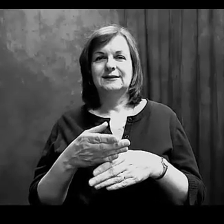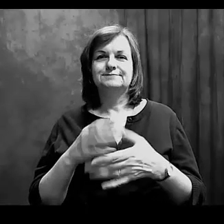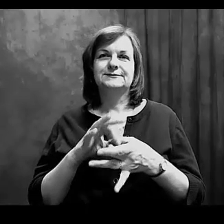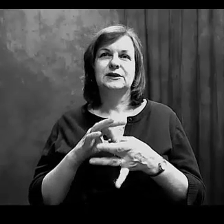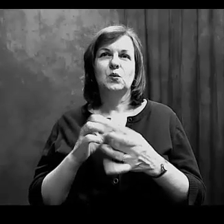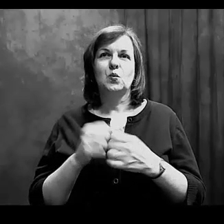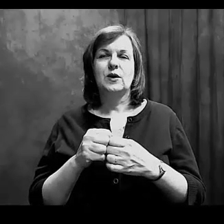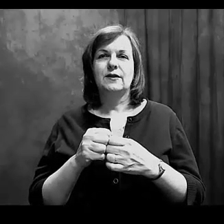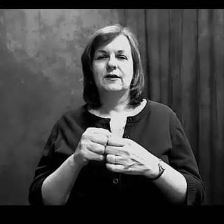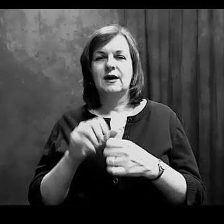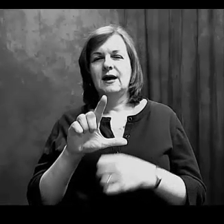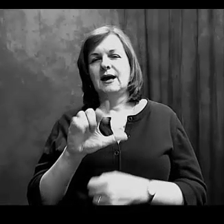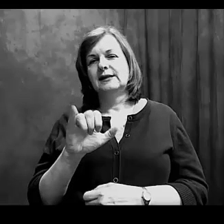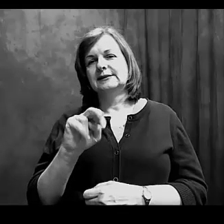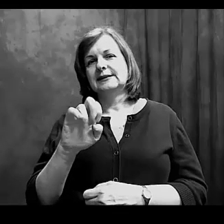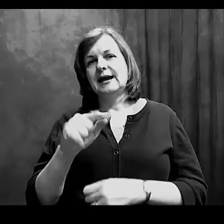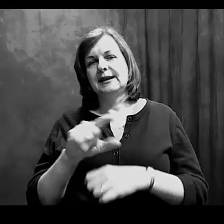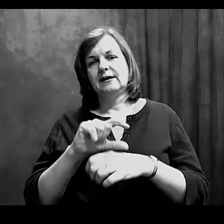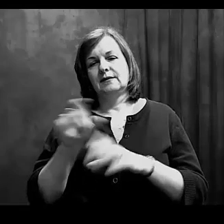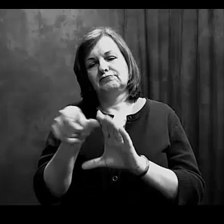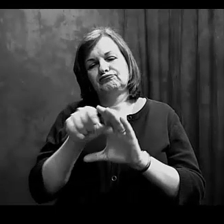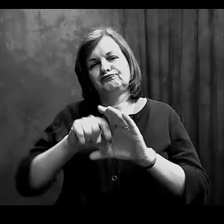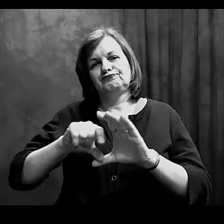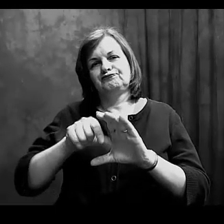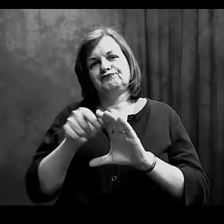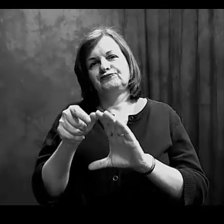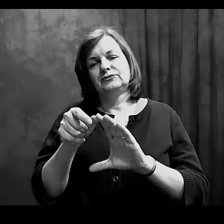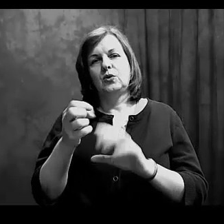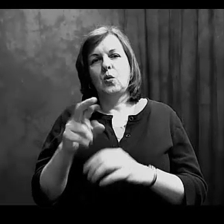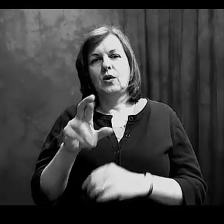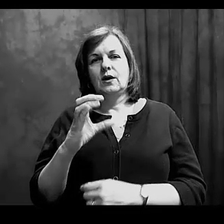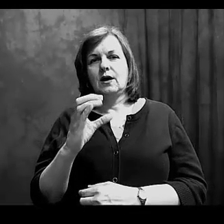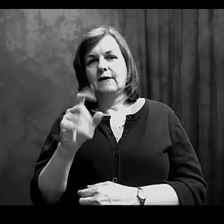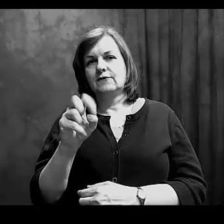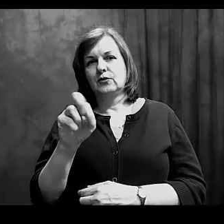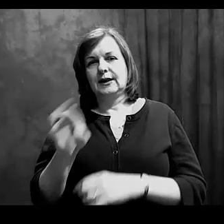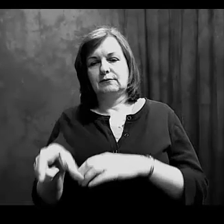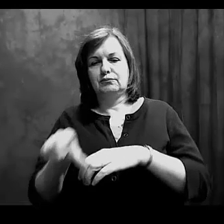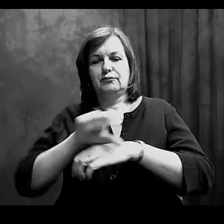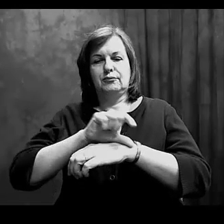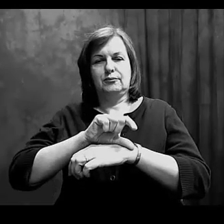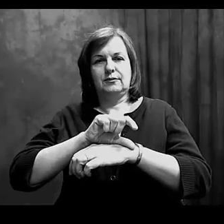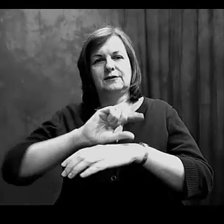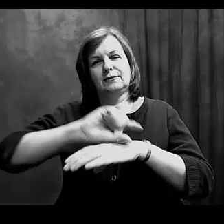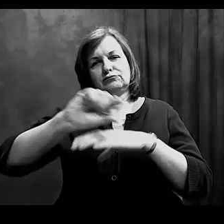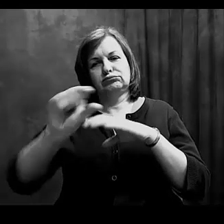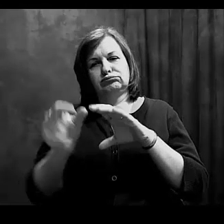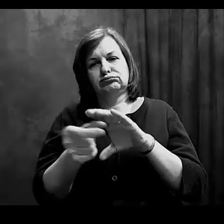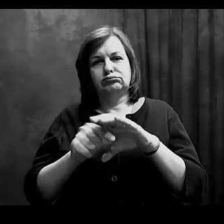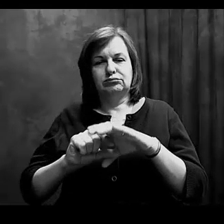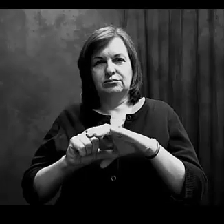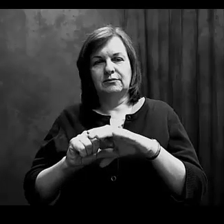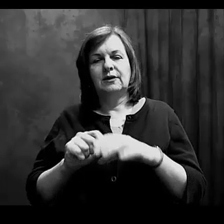associated with linings or coverings. So we talk about covering body surfaces.